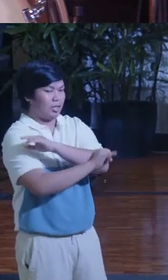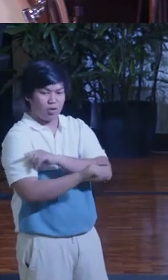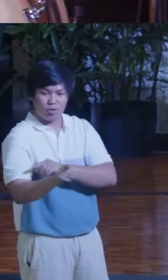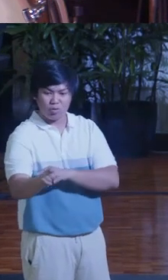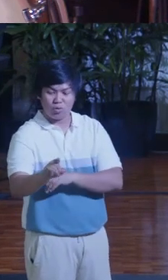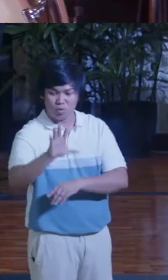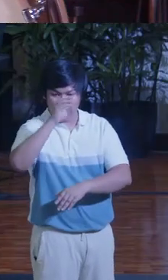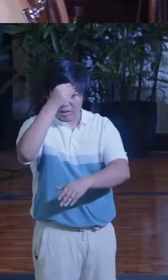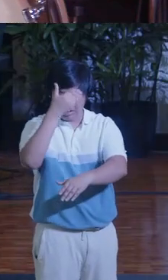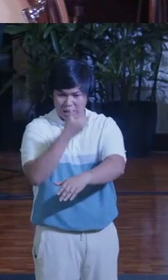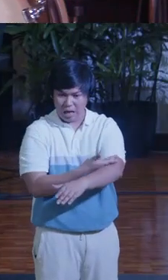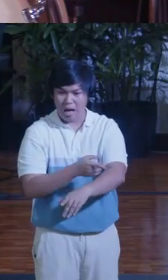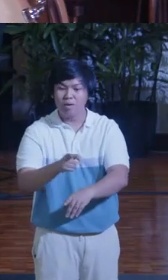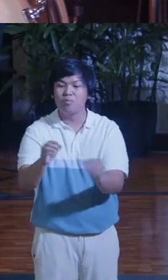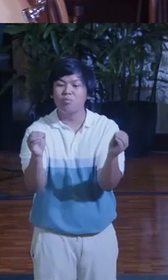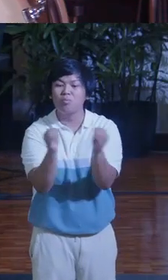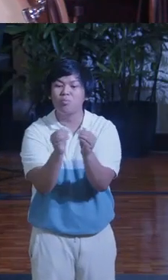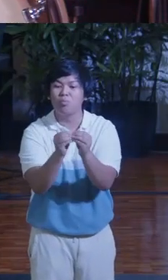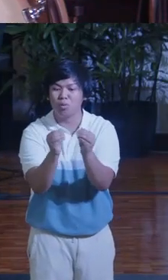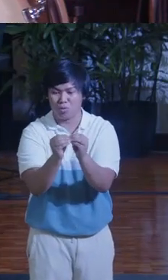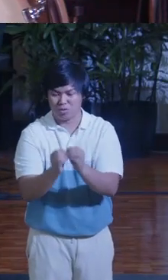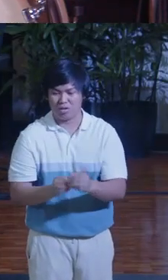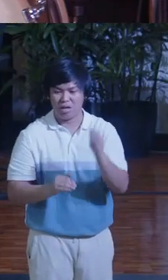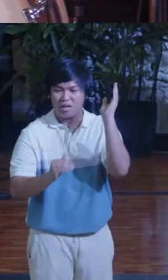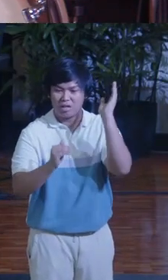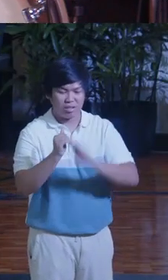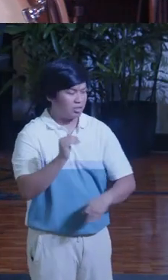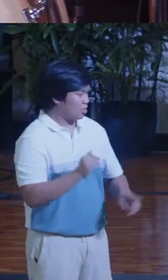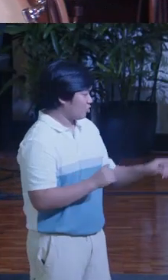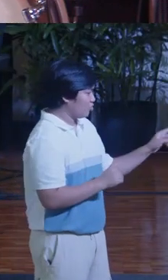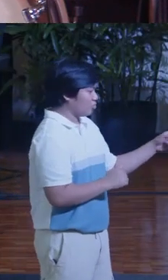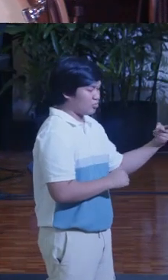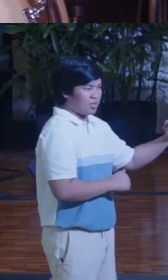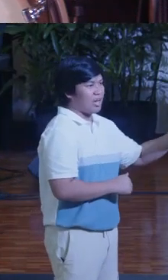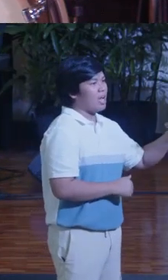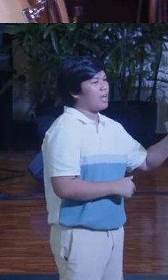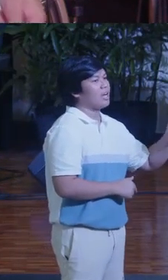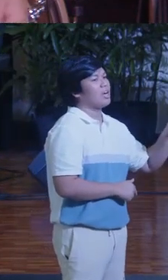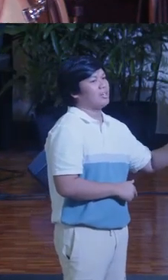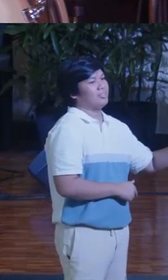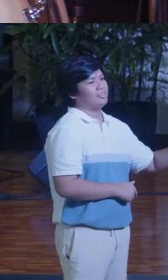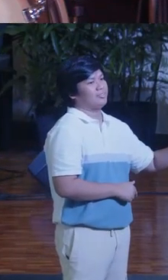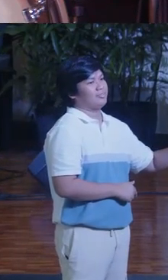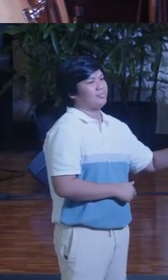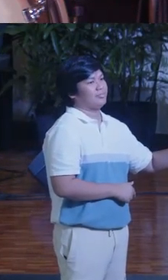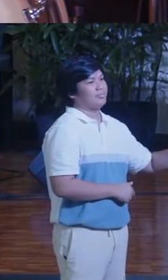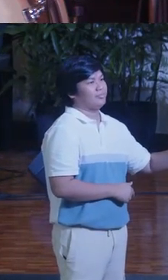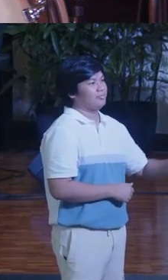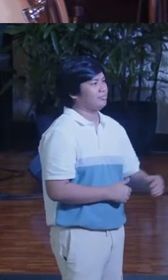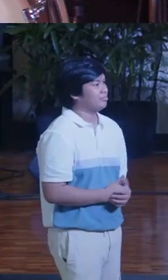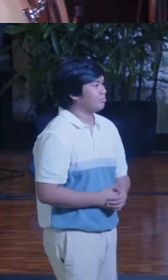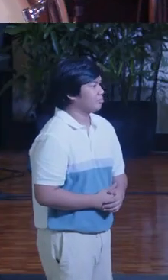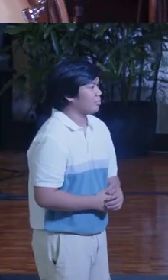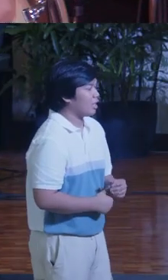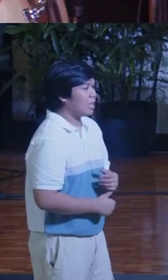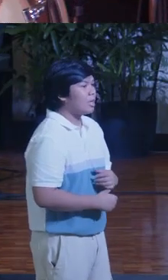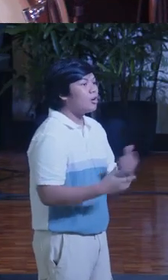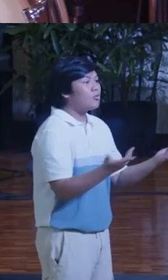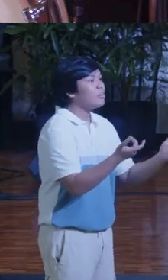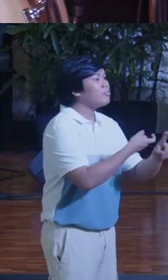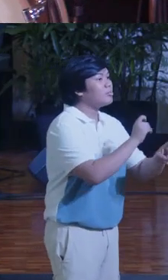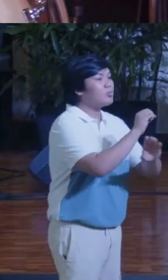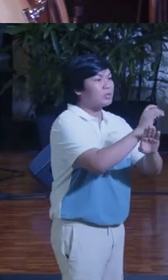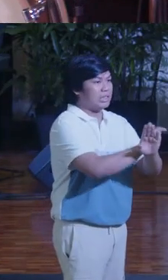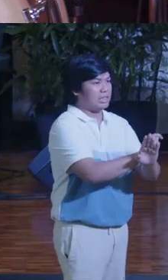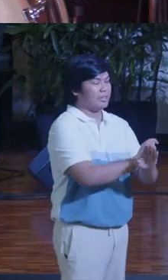a husband." Supernatural ang pangako ng Diyos. Yung pong binasa ko ay from Isaiah